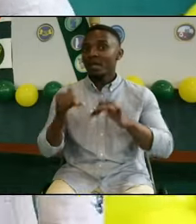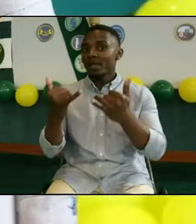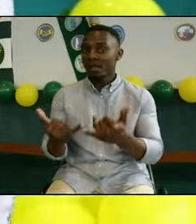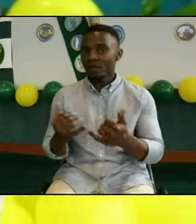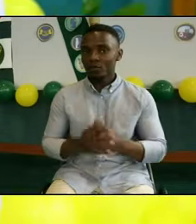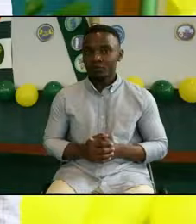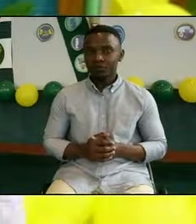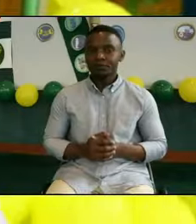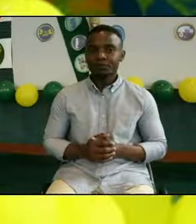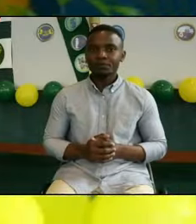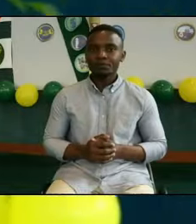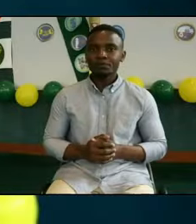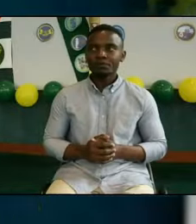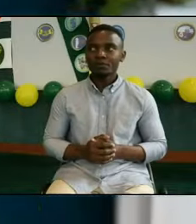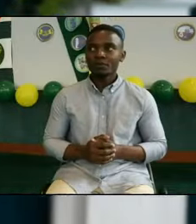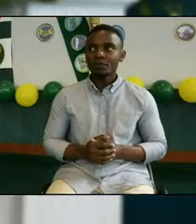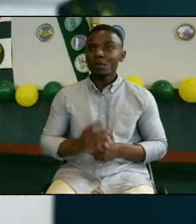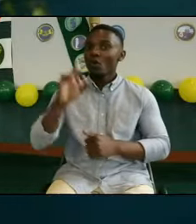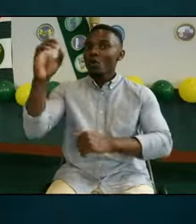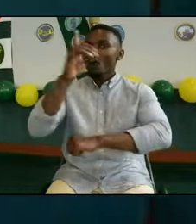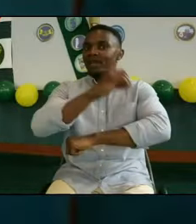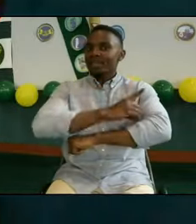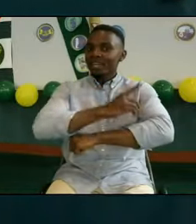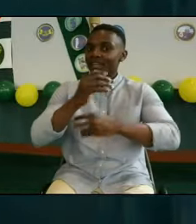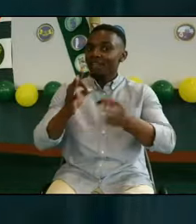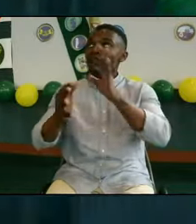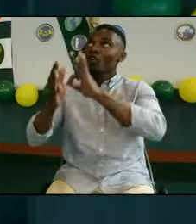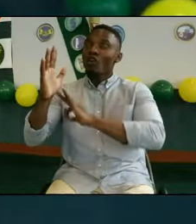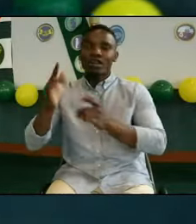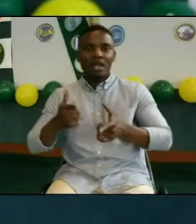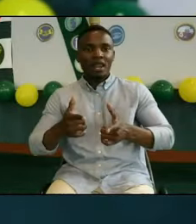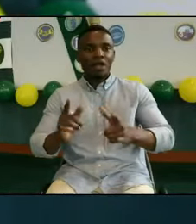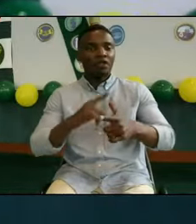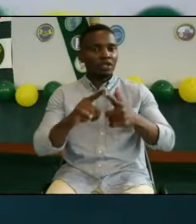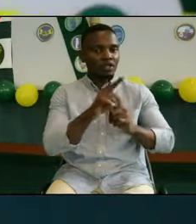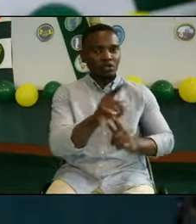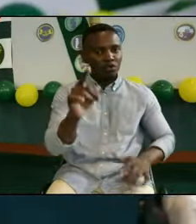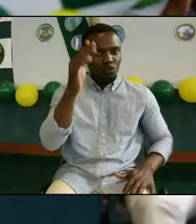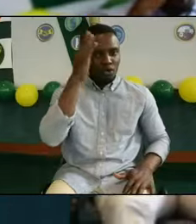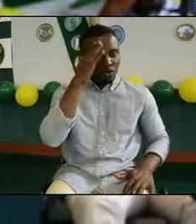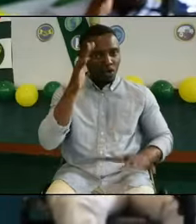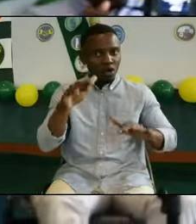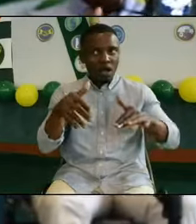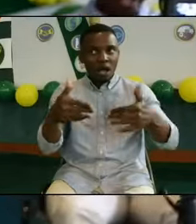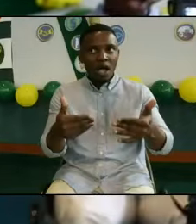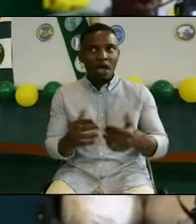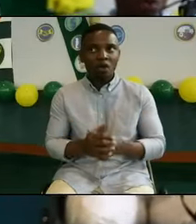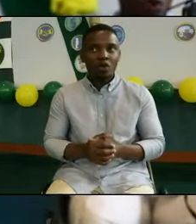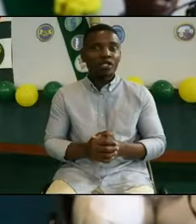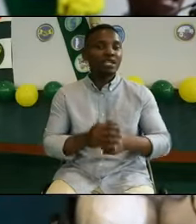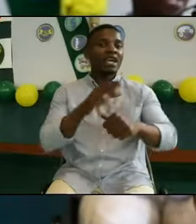ladies and gentlemen, one day, if God permits, maybe pastors will expand on it. You know how Esau passed